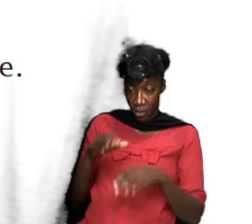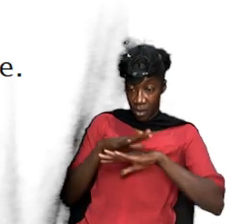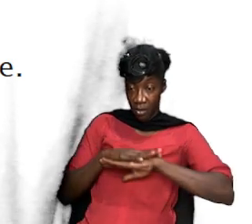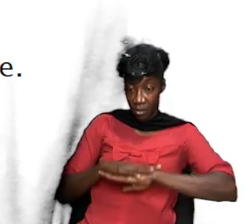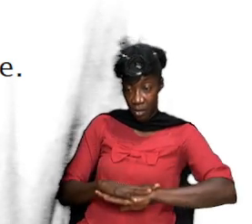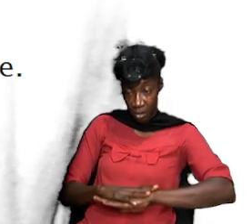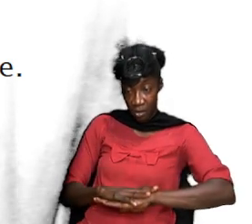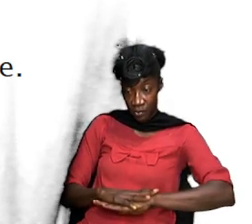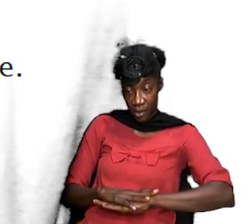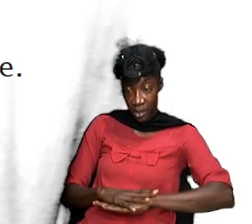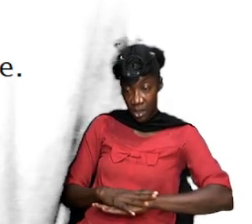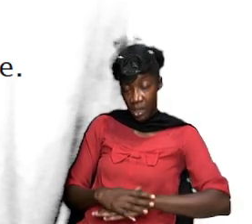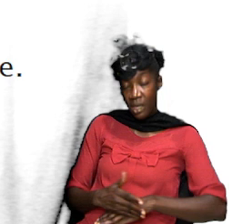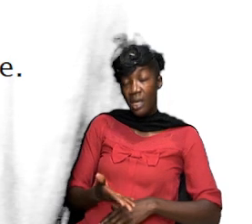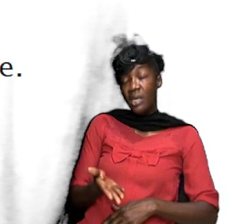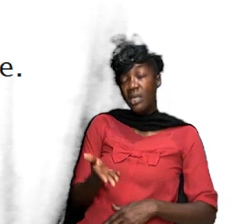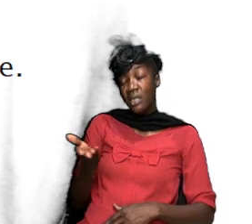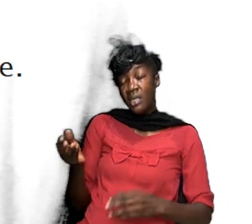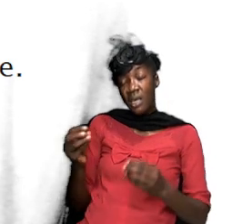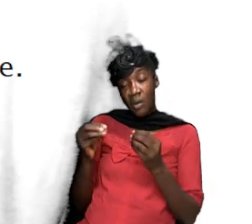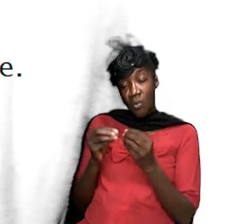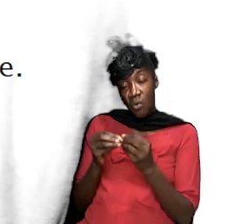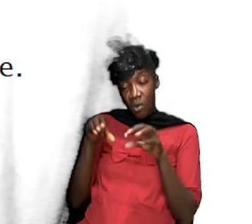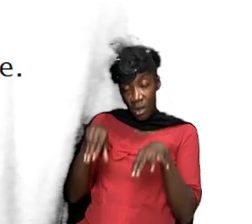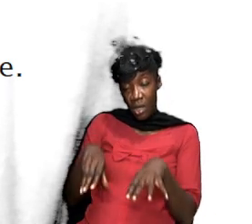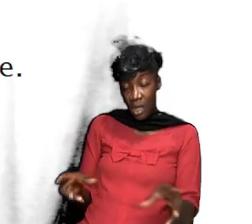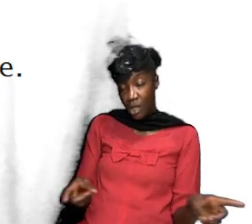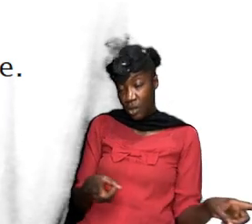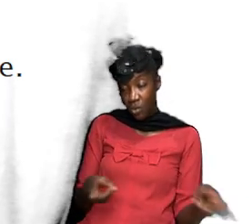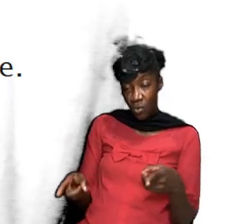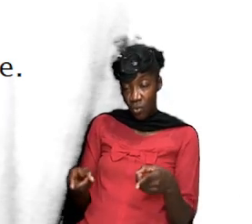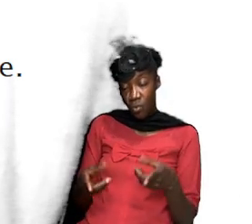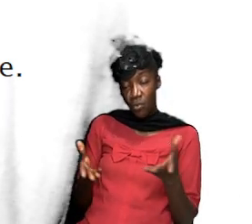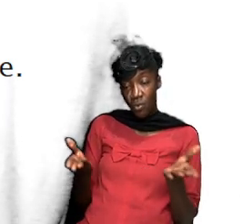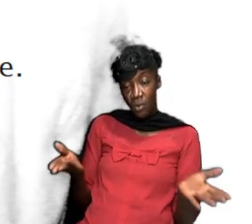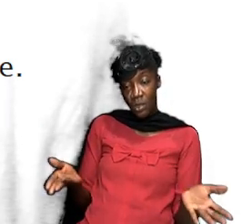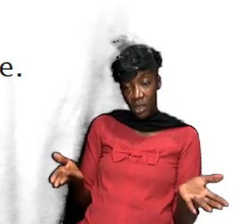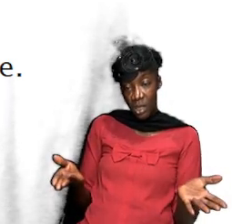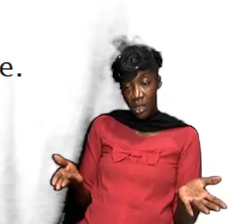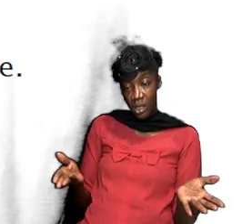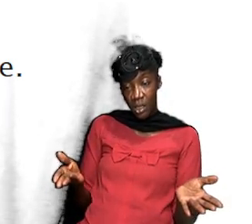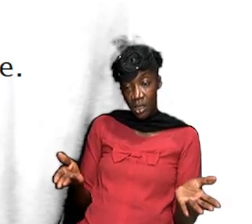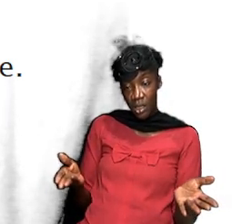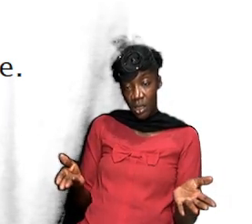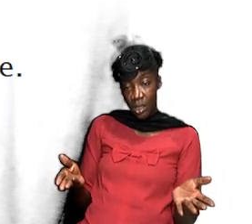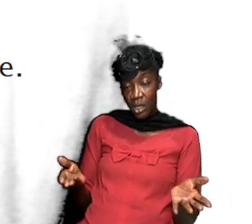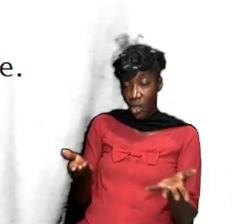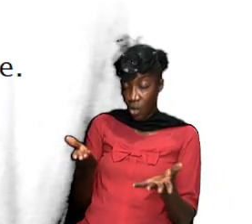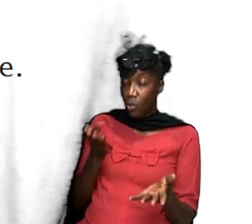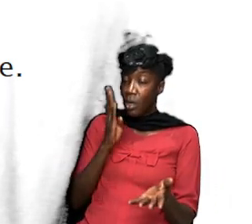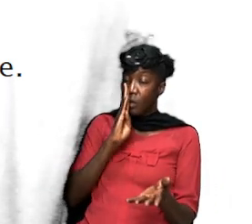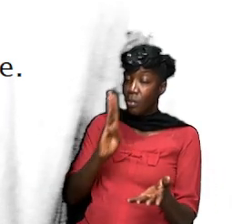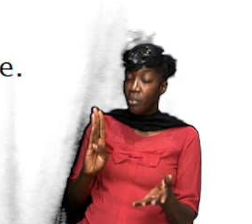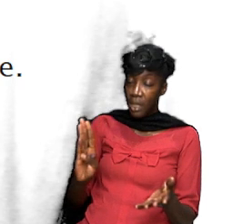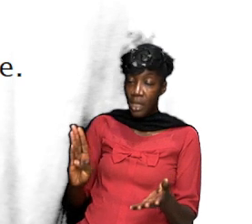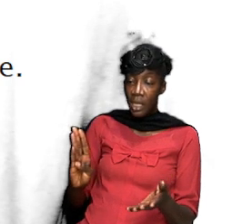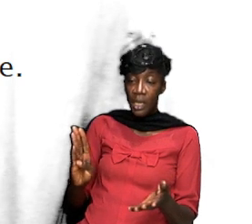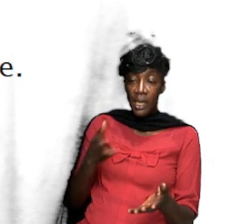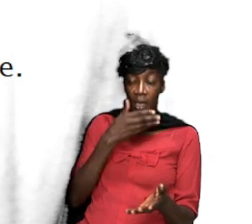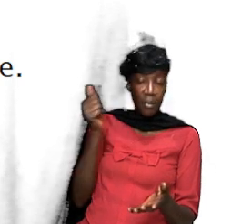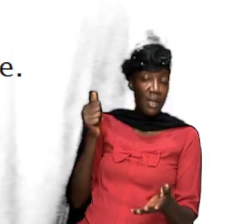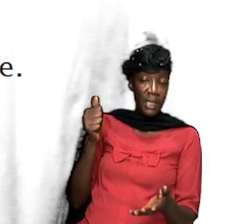Or is there more that we can achieve? You see, just as how you strive to be the best in a